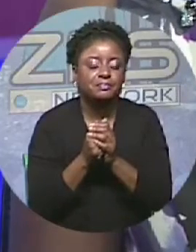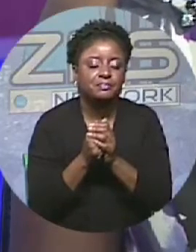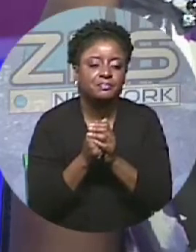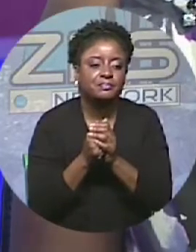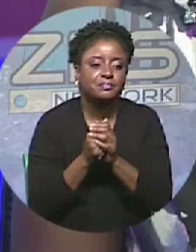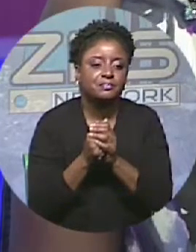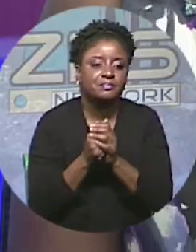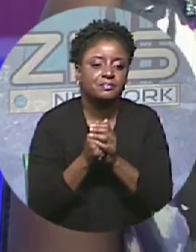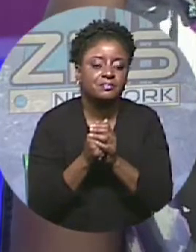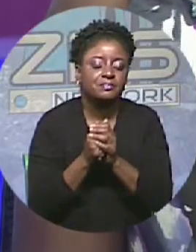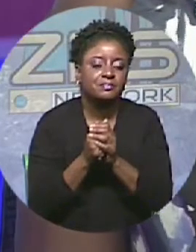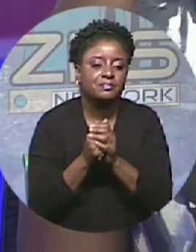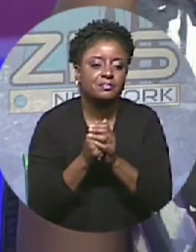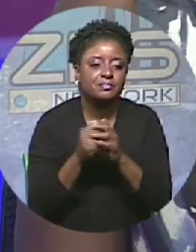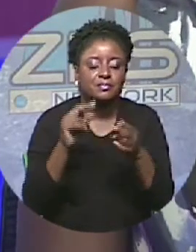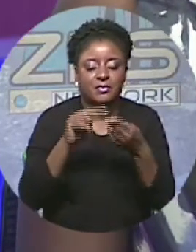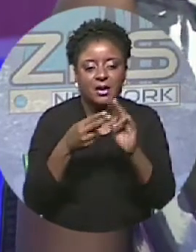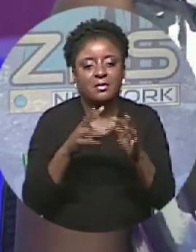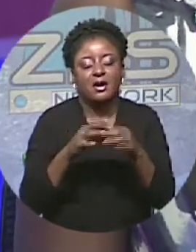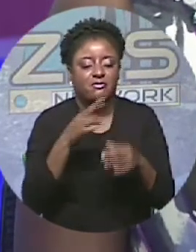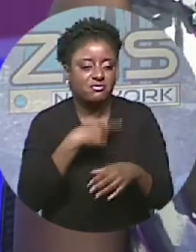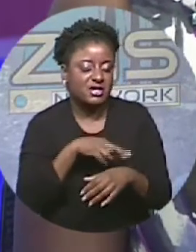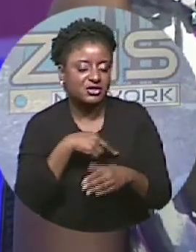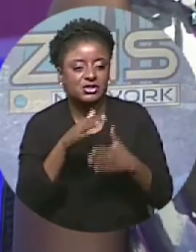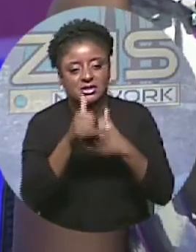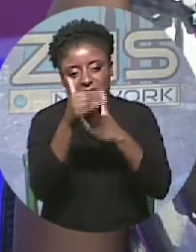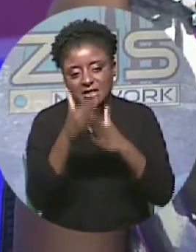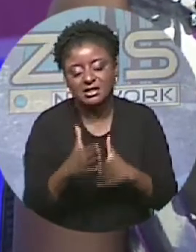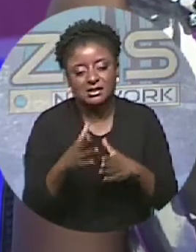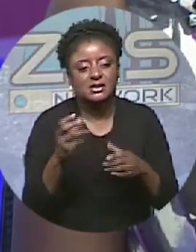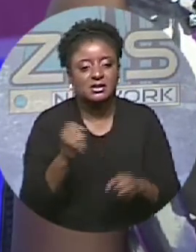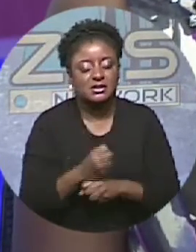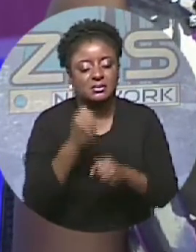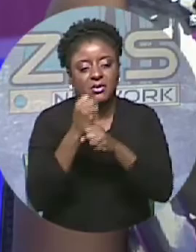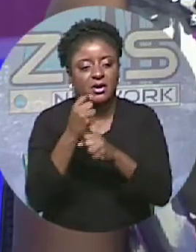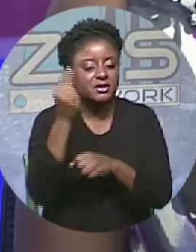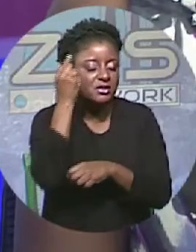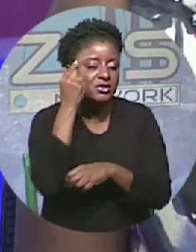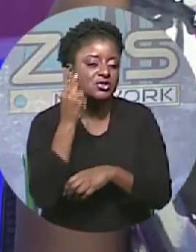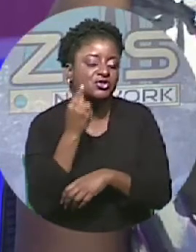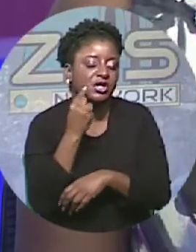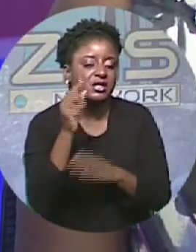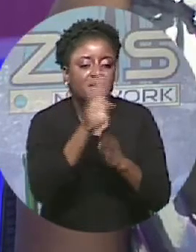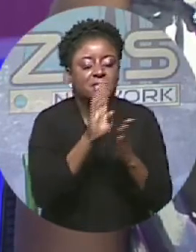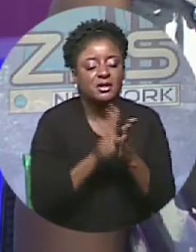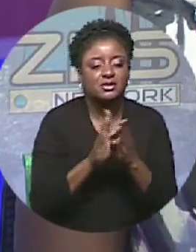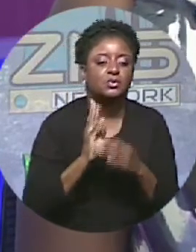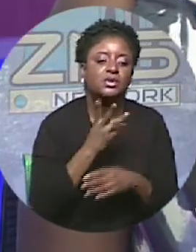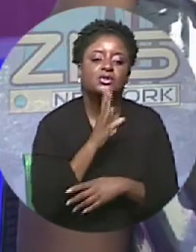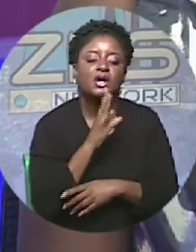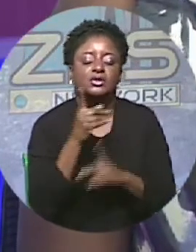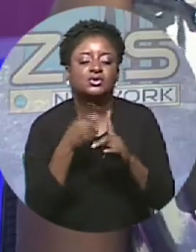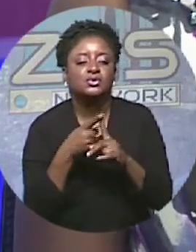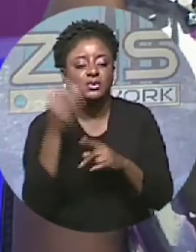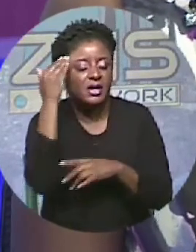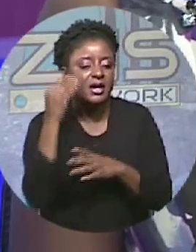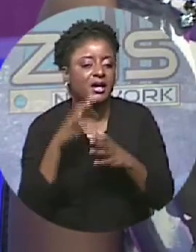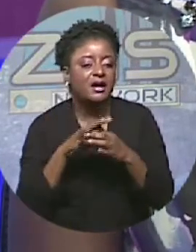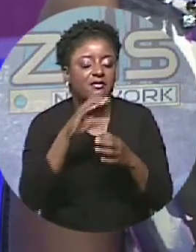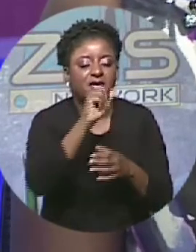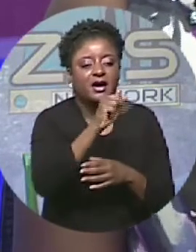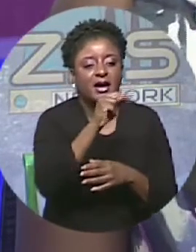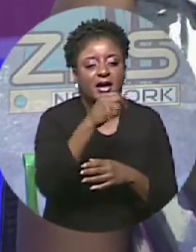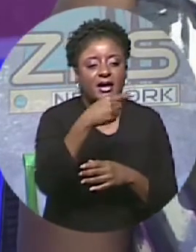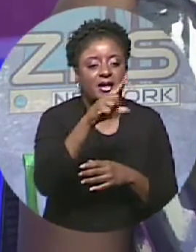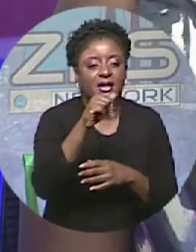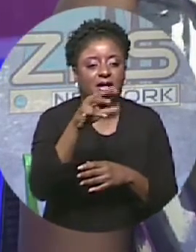And thanks so much, Clint. A number of religious leaders are supporting the gender bills. We talked to head of the Anglican Church, the Global United Fellowship leader,